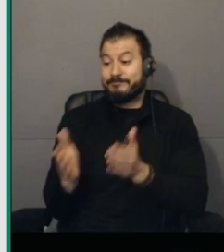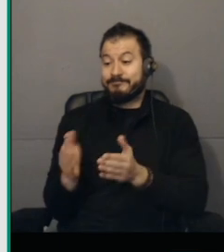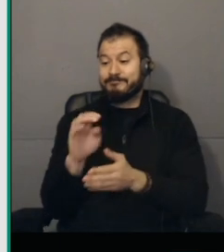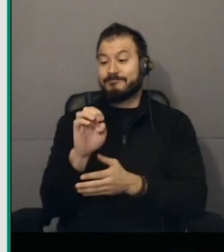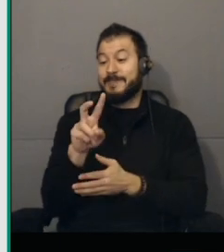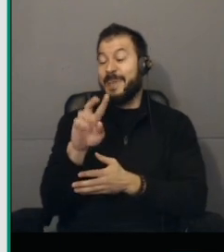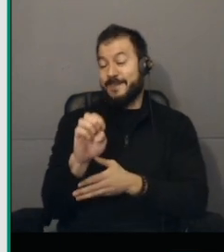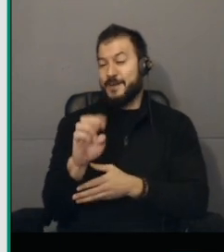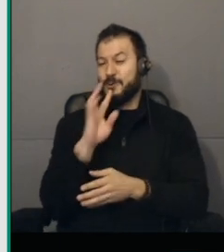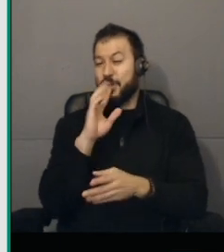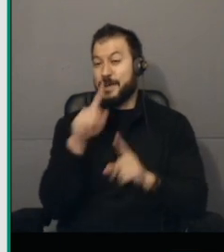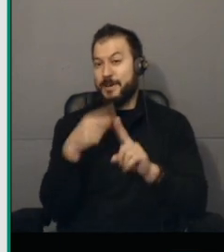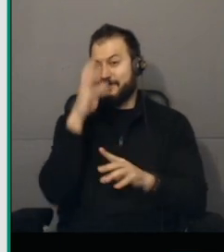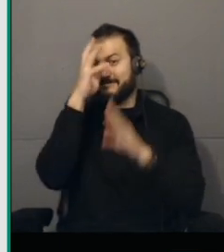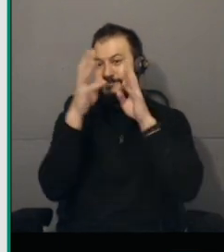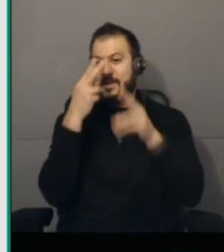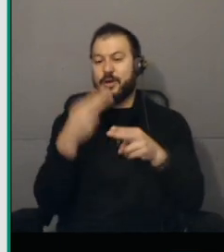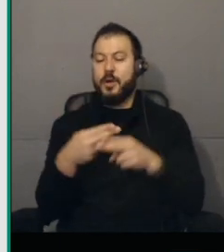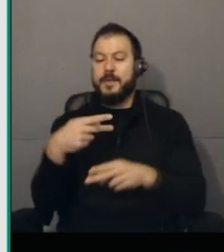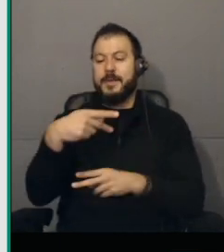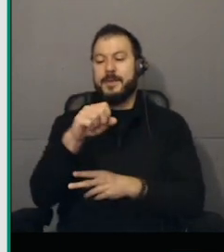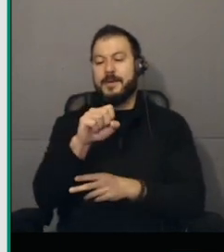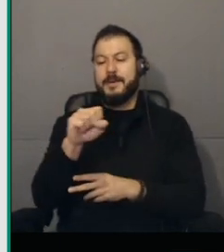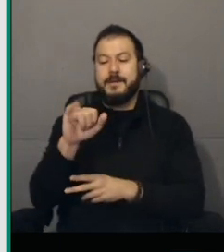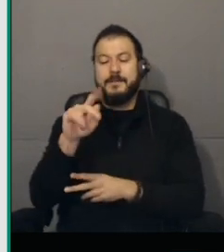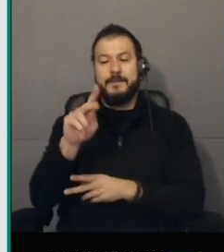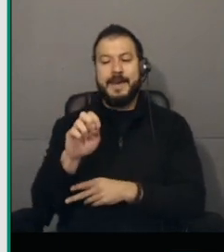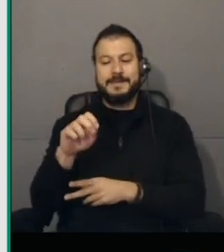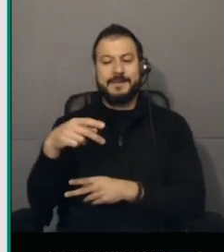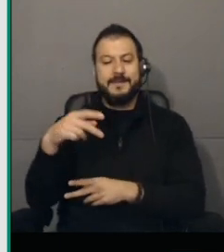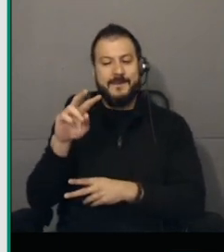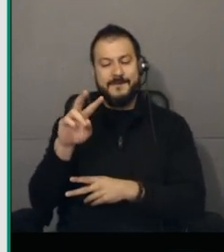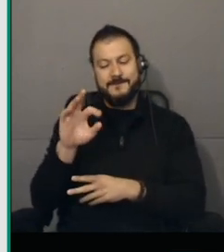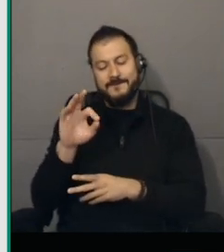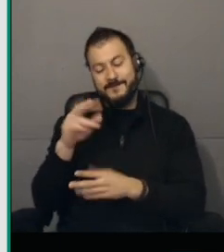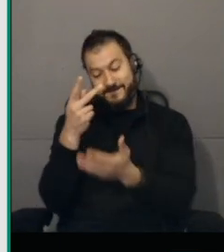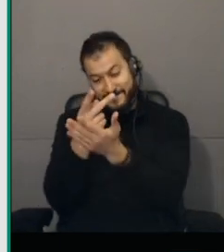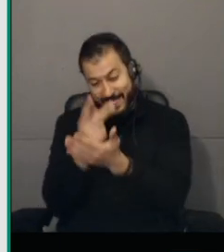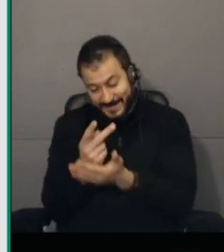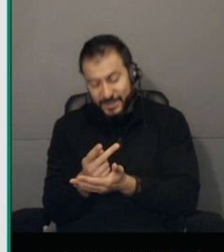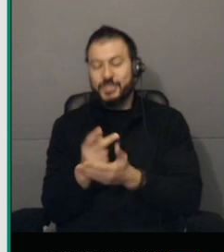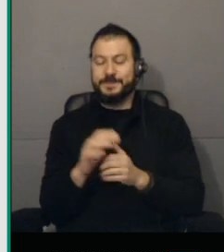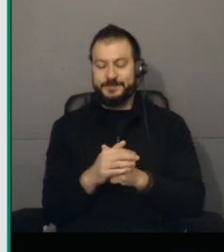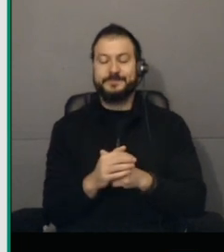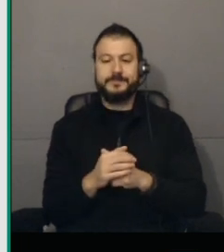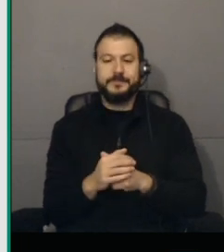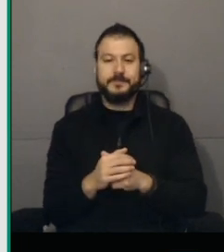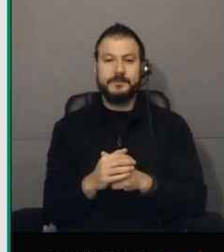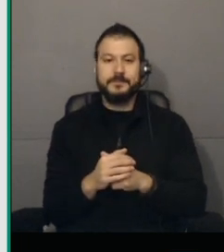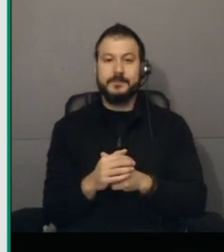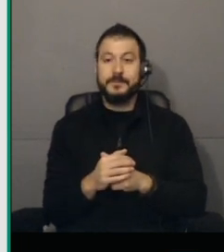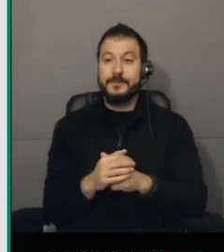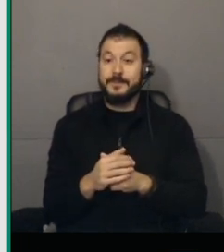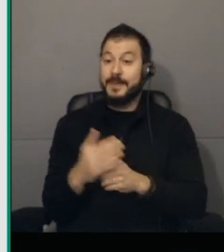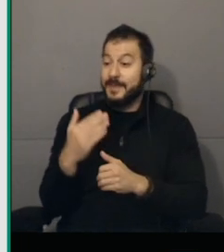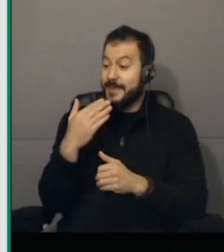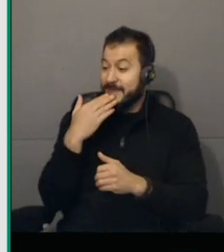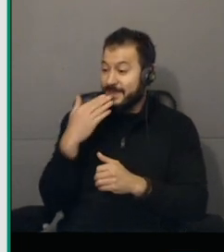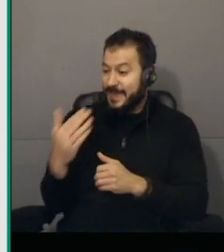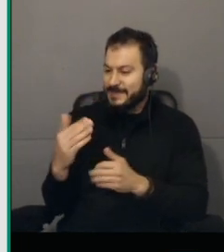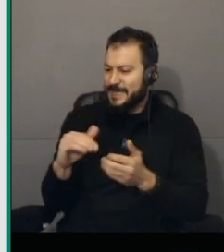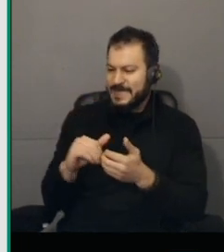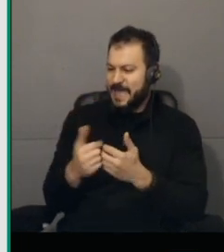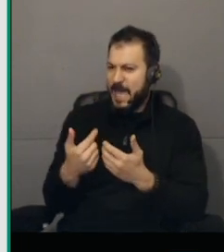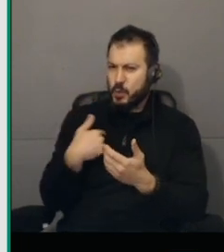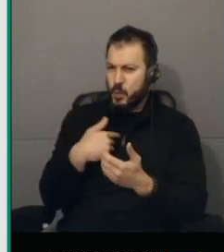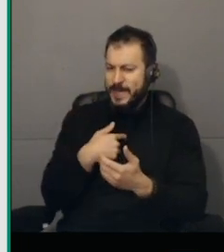speak to an innovative test process we call passive validation. Thanks, Tim. So how do we start to flip that pyramid back the right